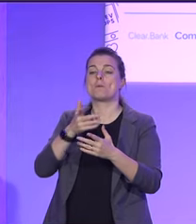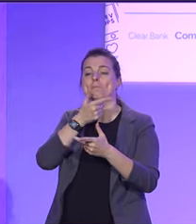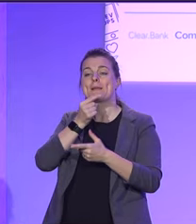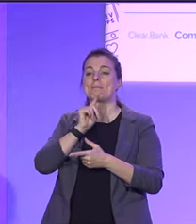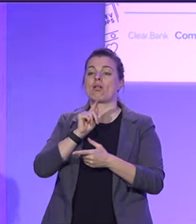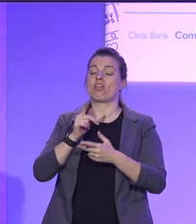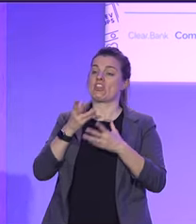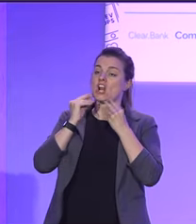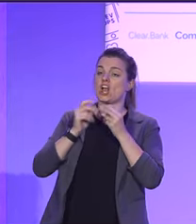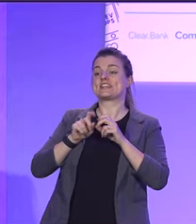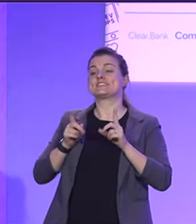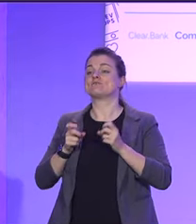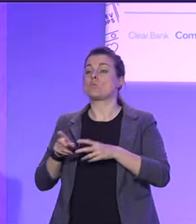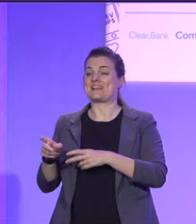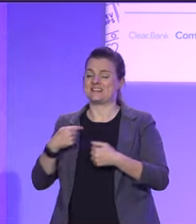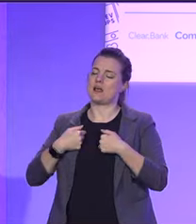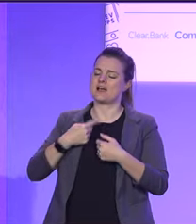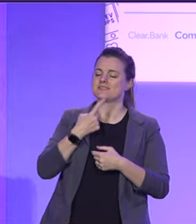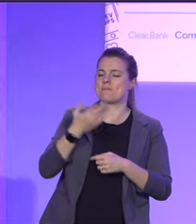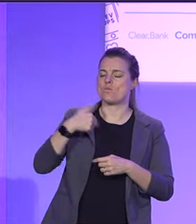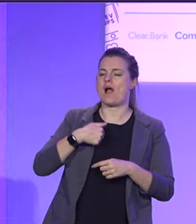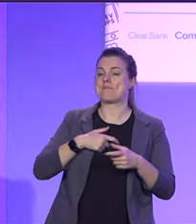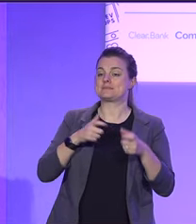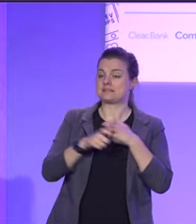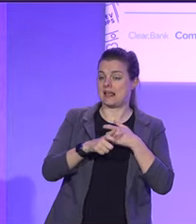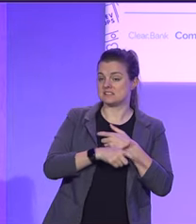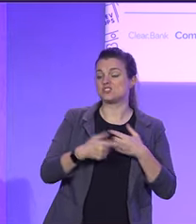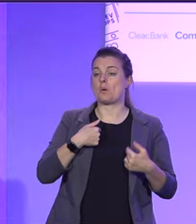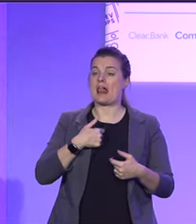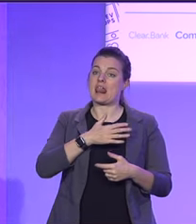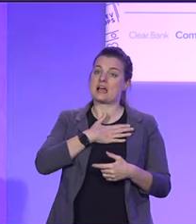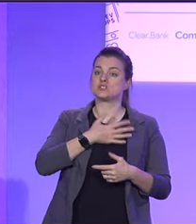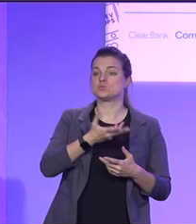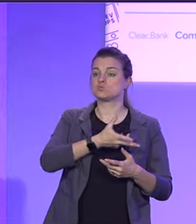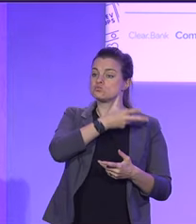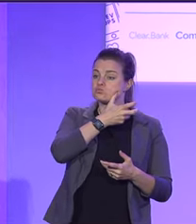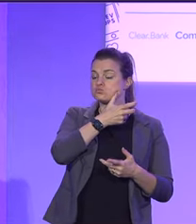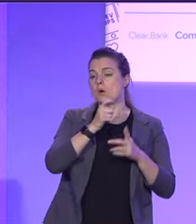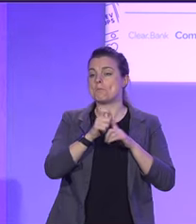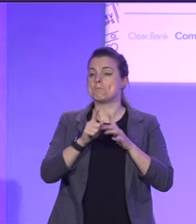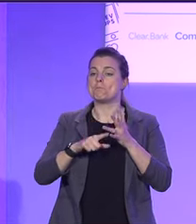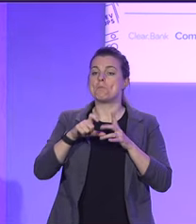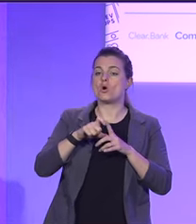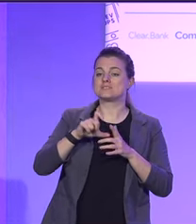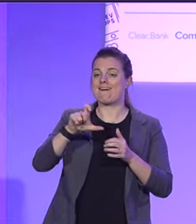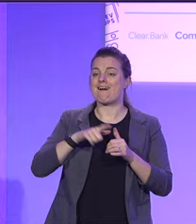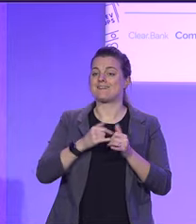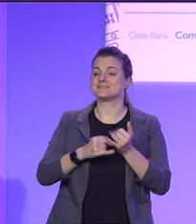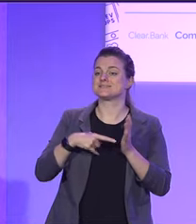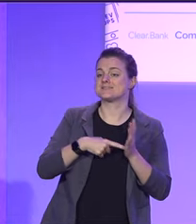lot audially. I love to listen to podcasts. Other people might love to read because they can skim read, so blogging, they always go to